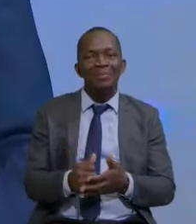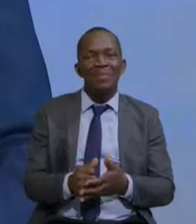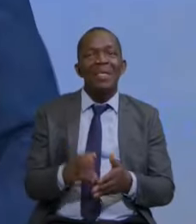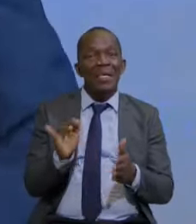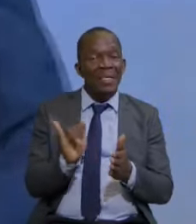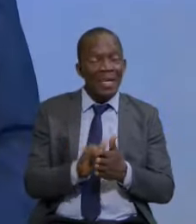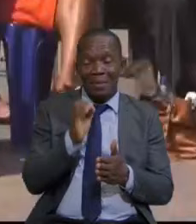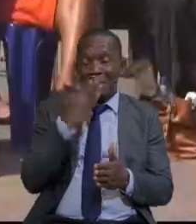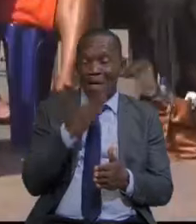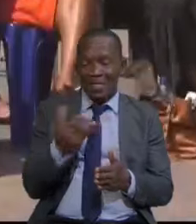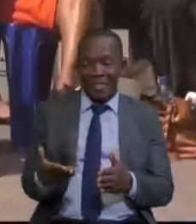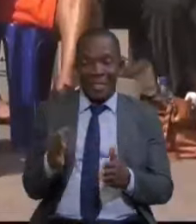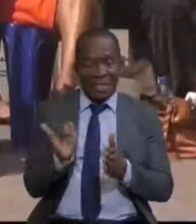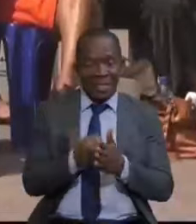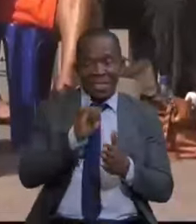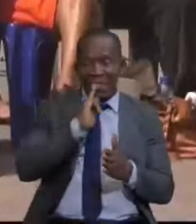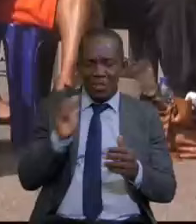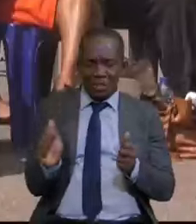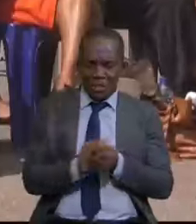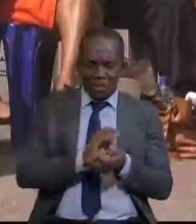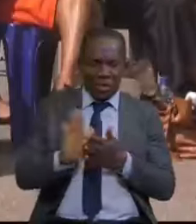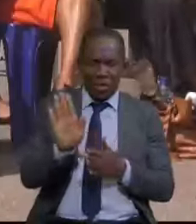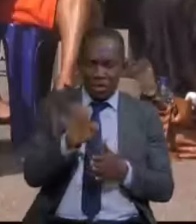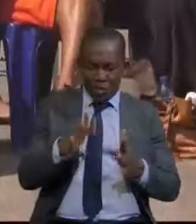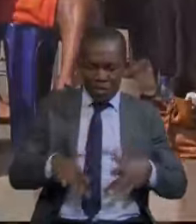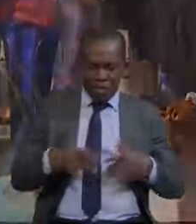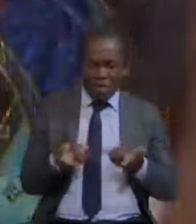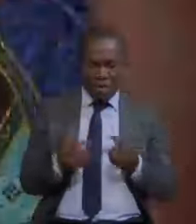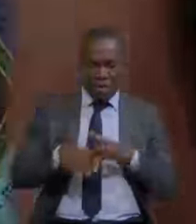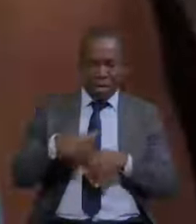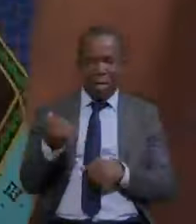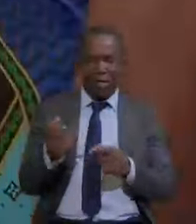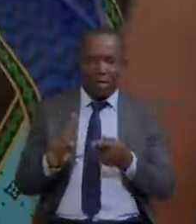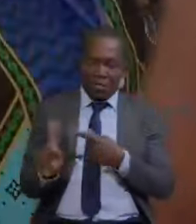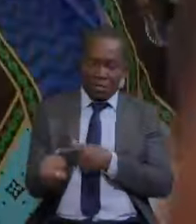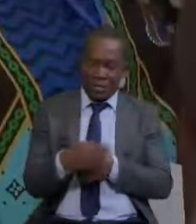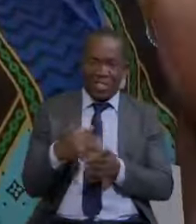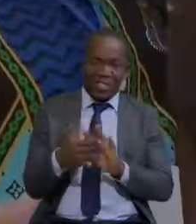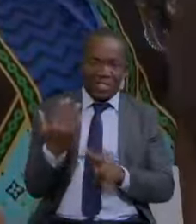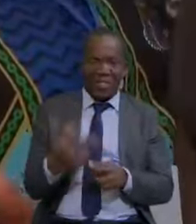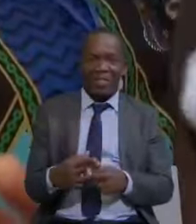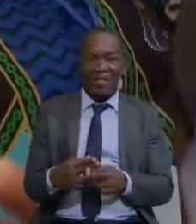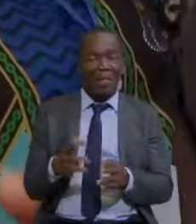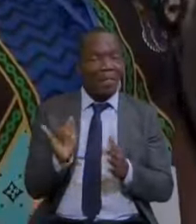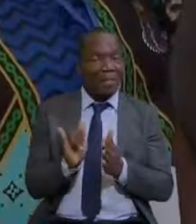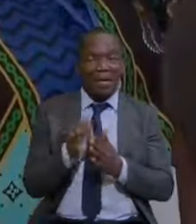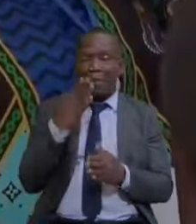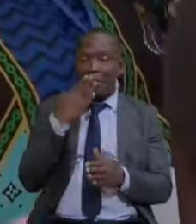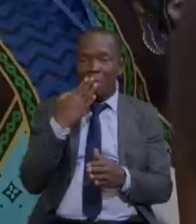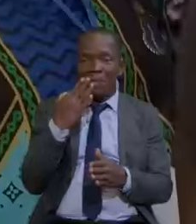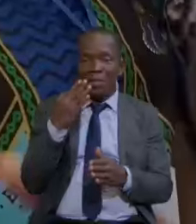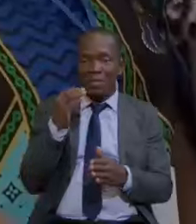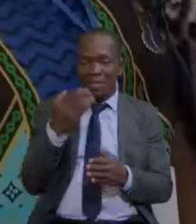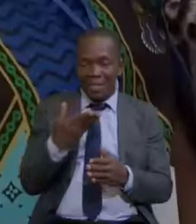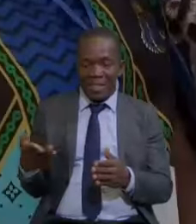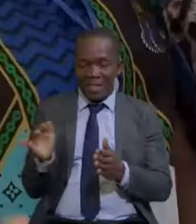inside will come out today. That thing that is pushing you, pushing you, pushing, do it, do it, do